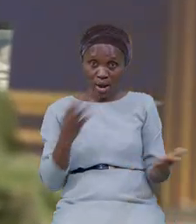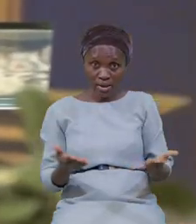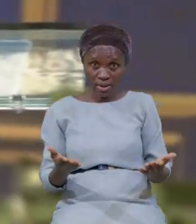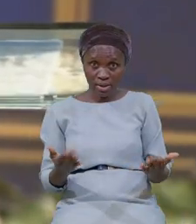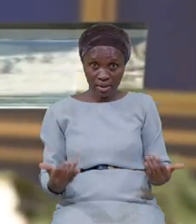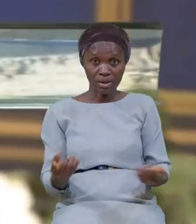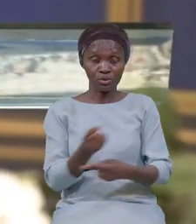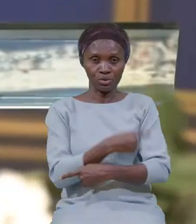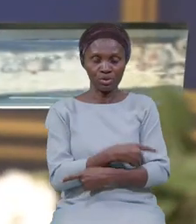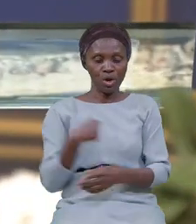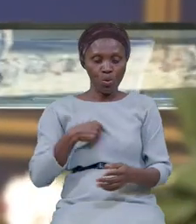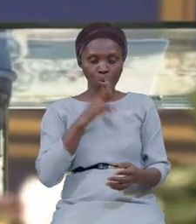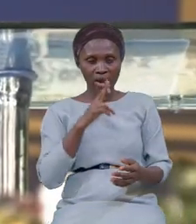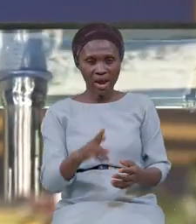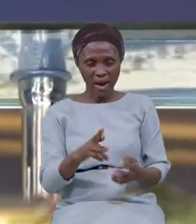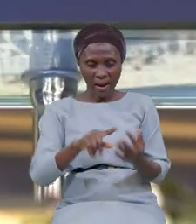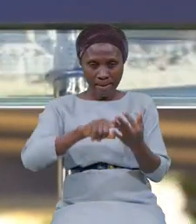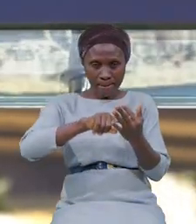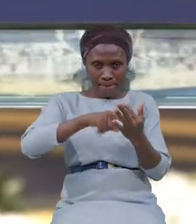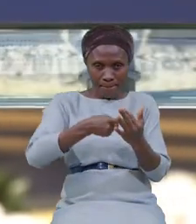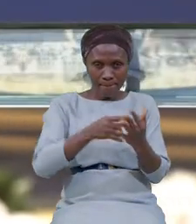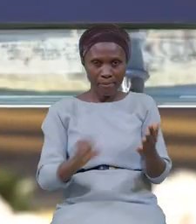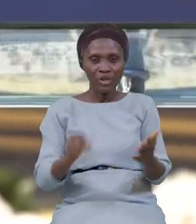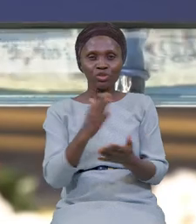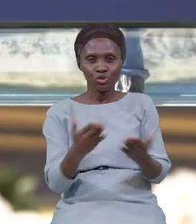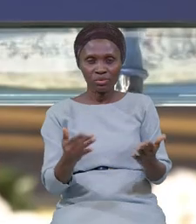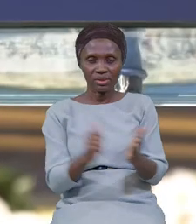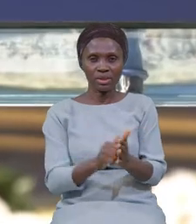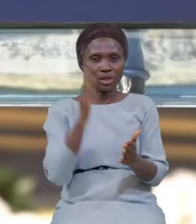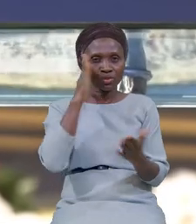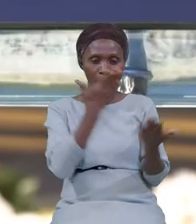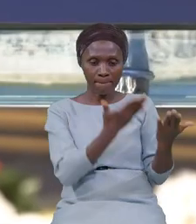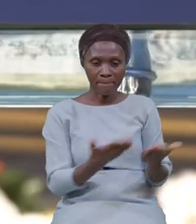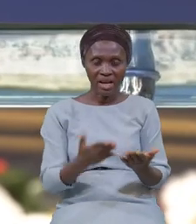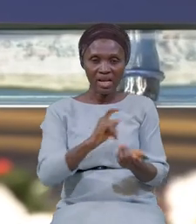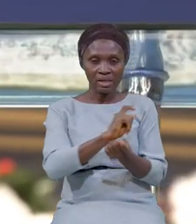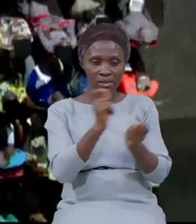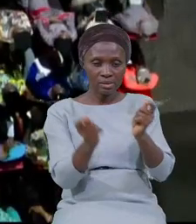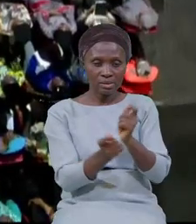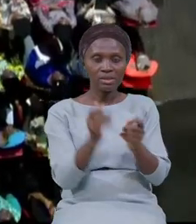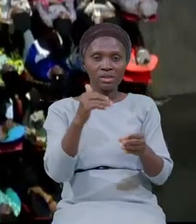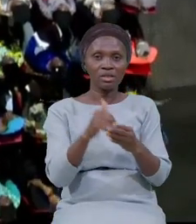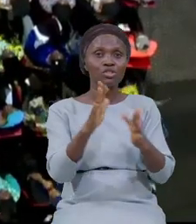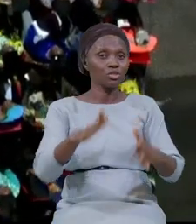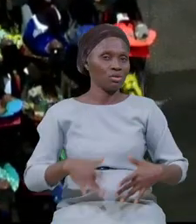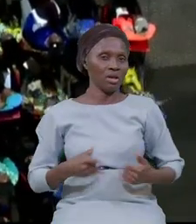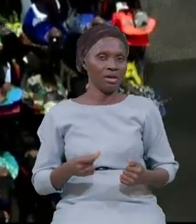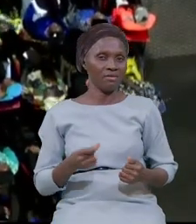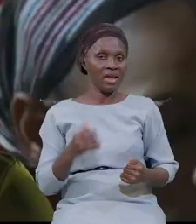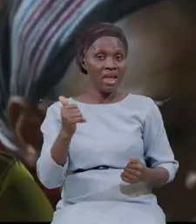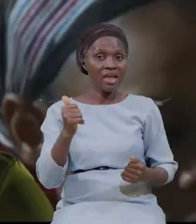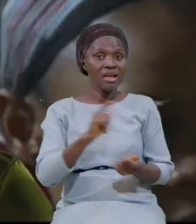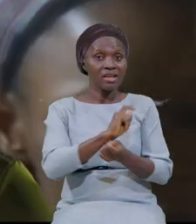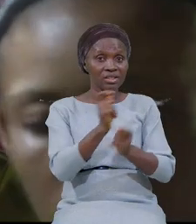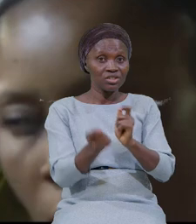something that will bring a change in your life. A change in your family. A change in